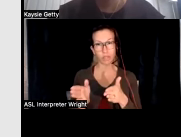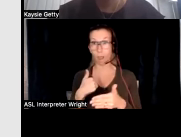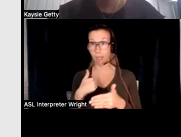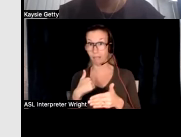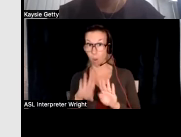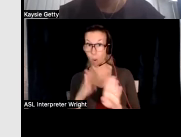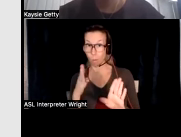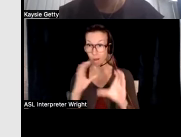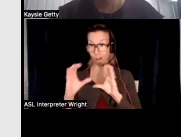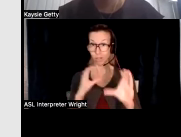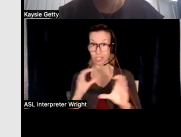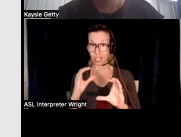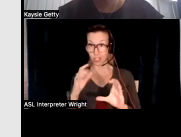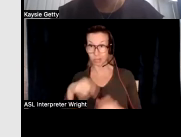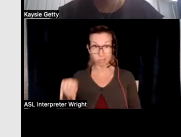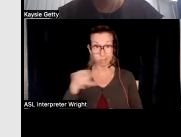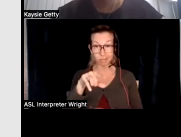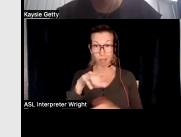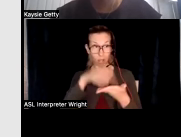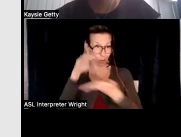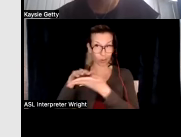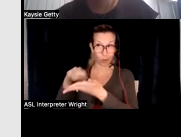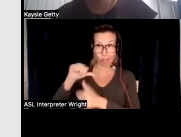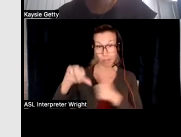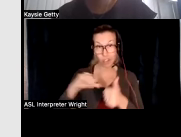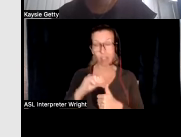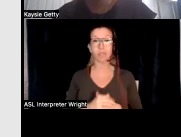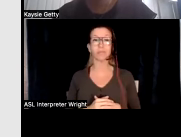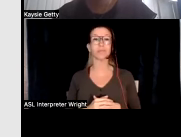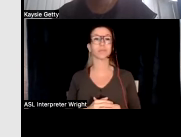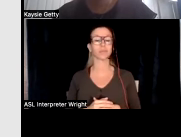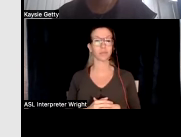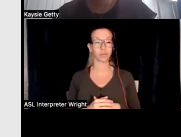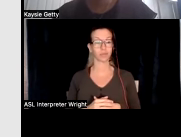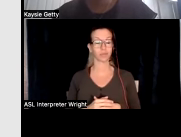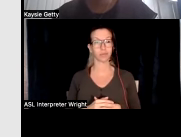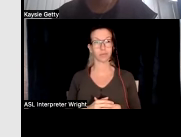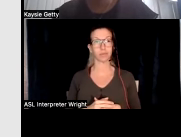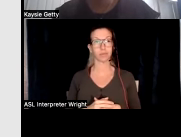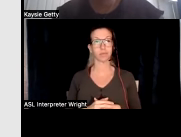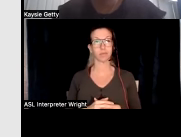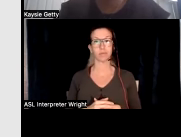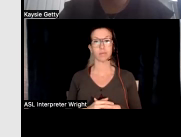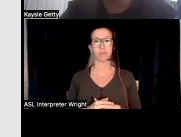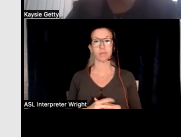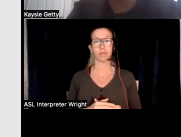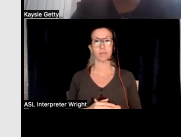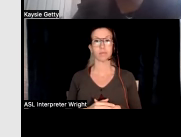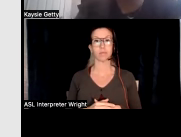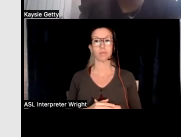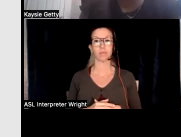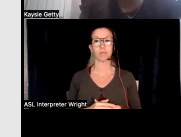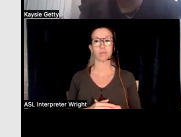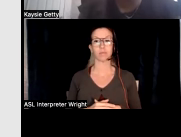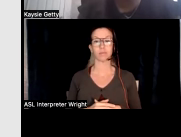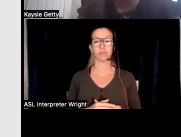conversations amongst them so they can learn from each other? So I really think, you know, as we continue